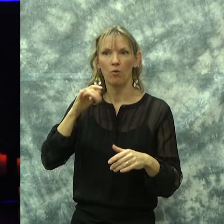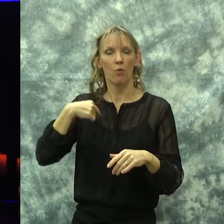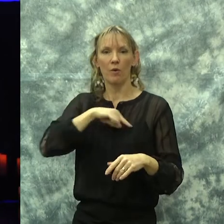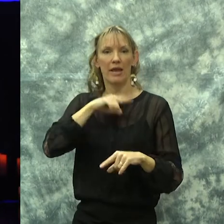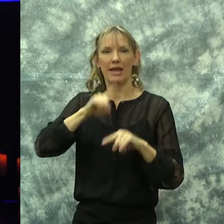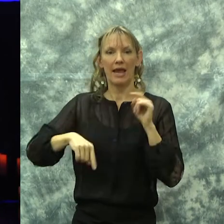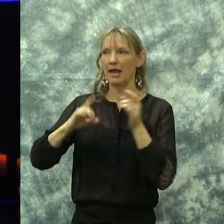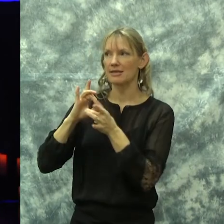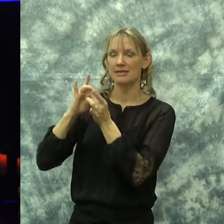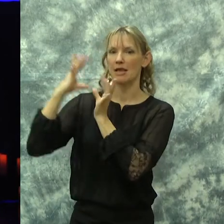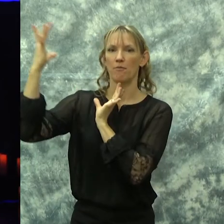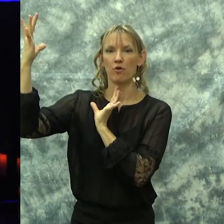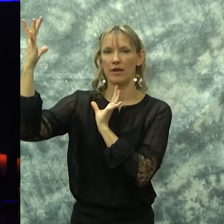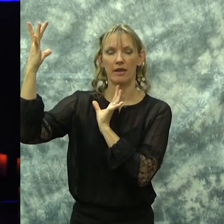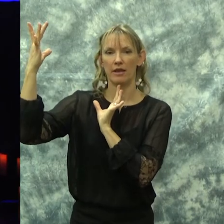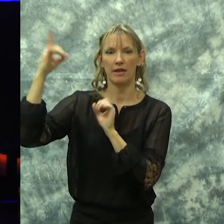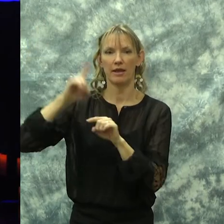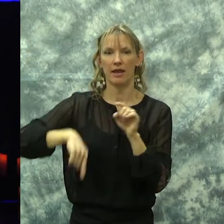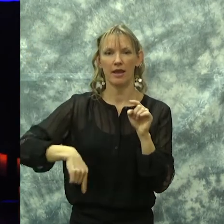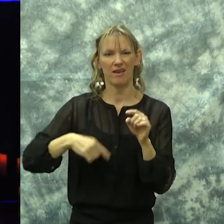Feel that. One life.